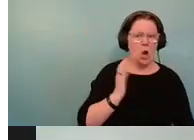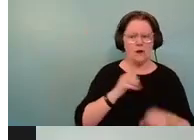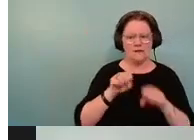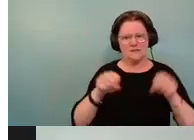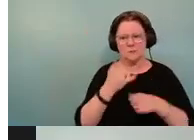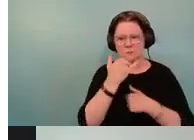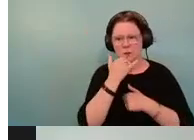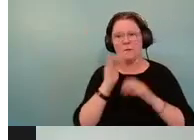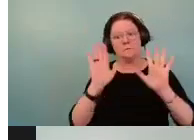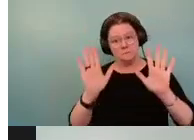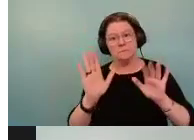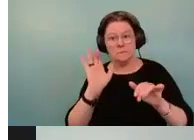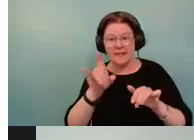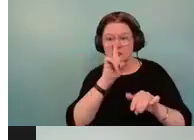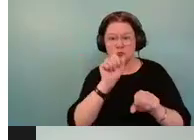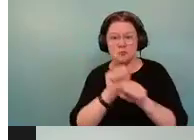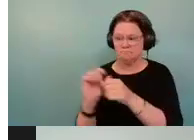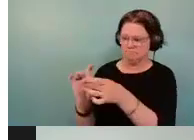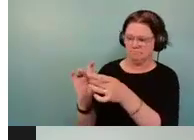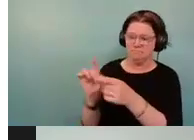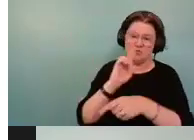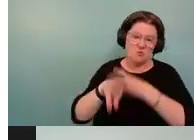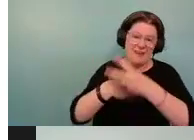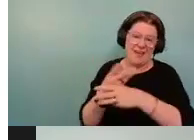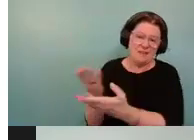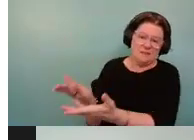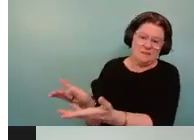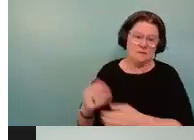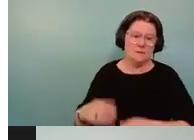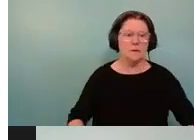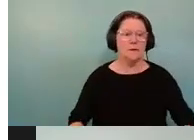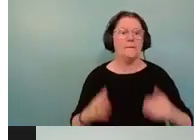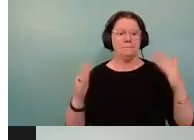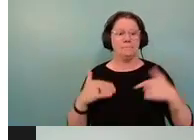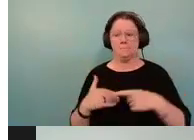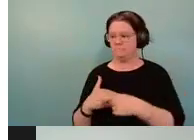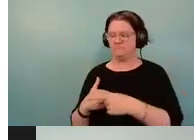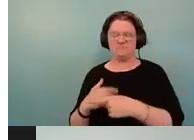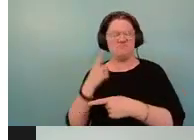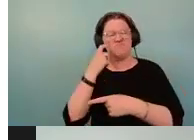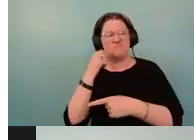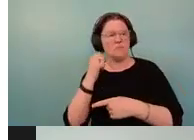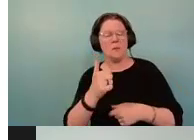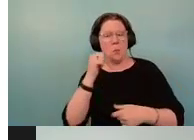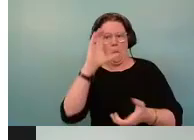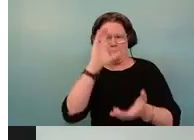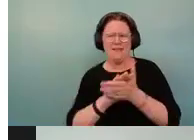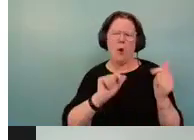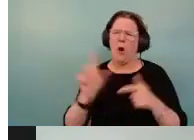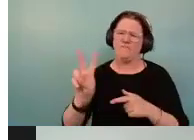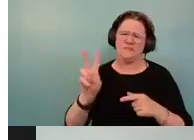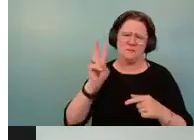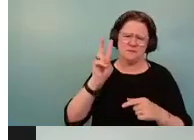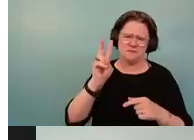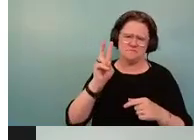an actual reality that sometimes is faced. Fear of not being believed. I think all victims feel that. Fear